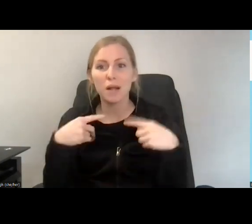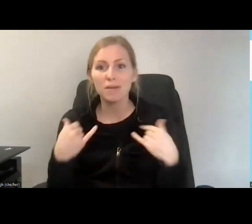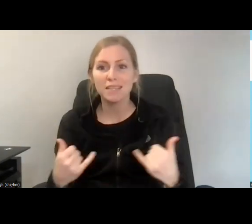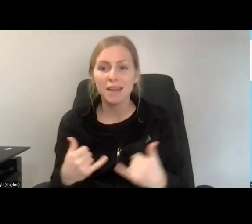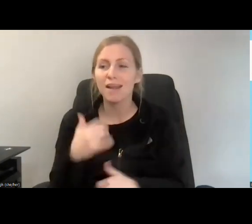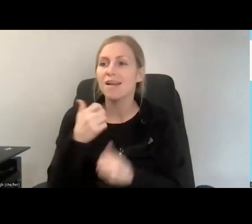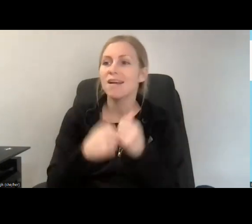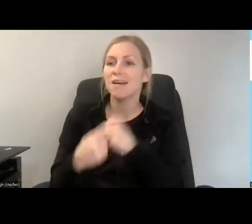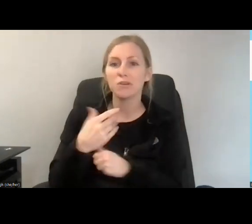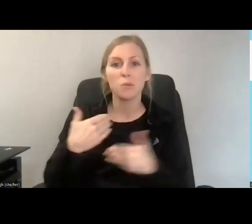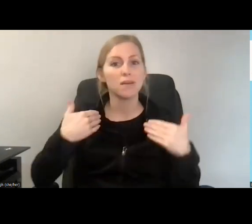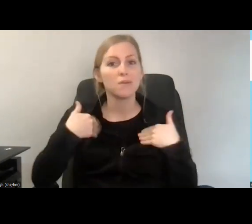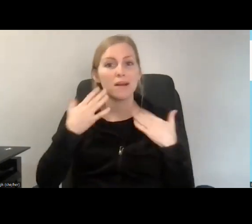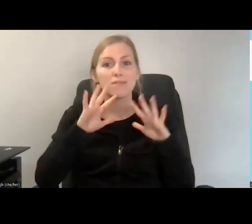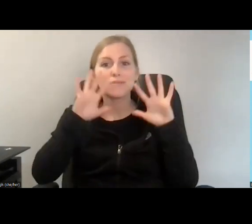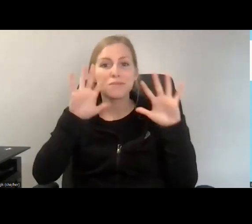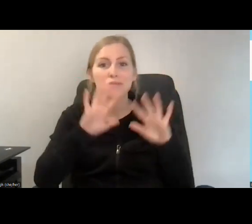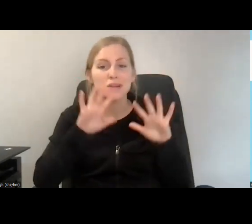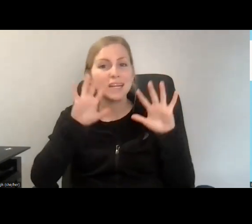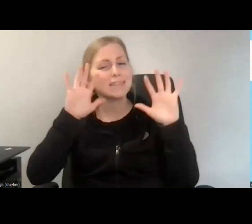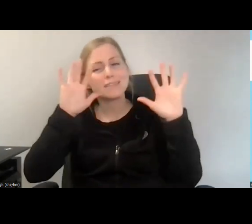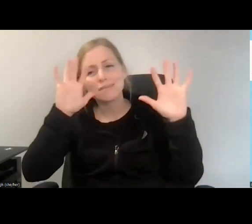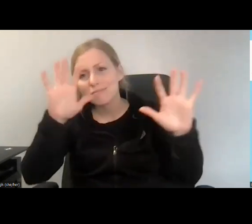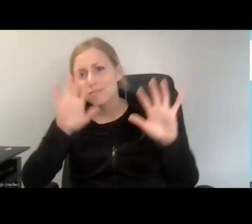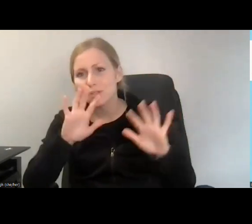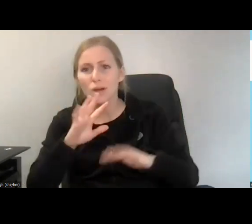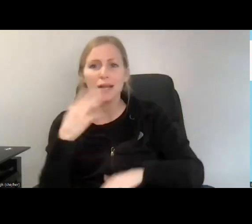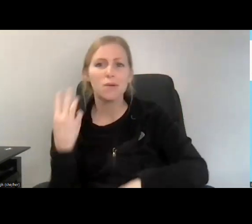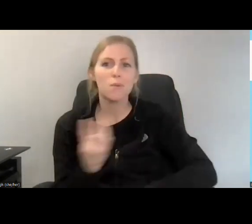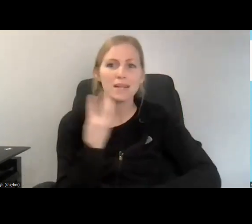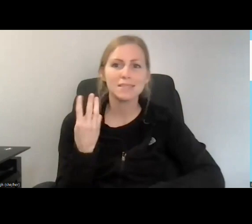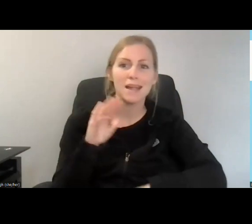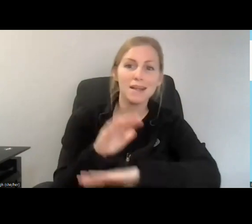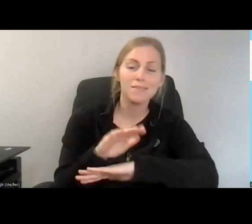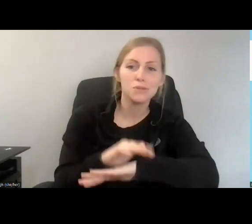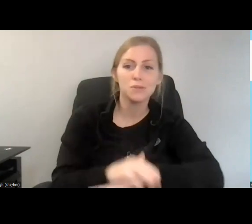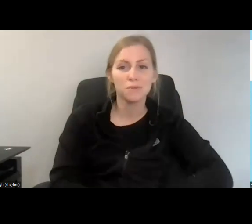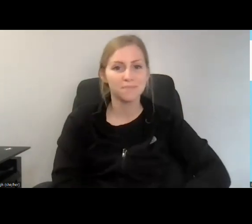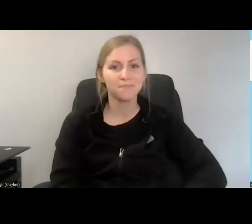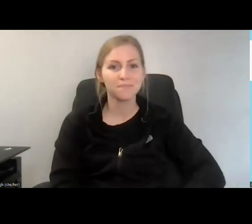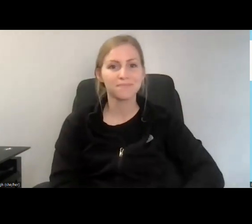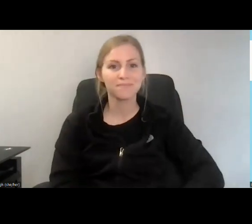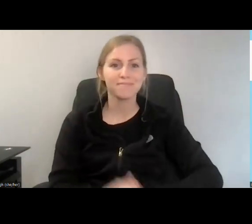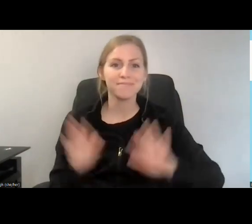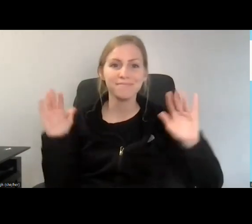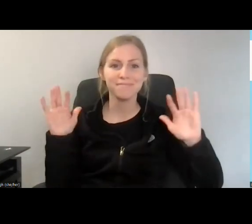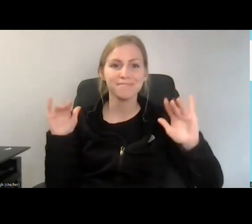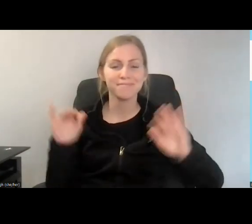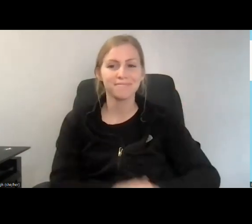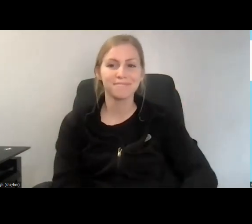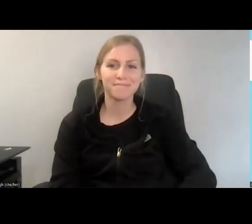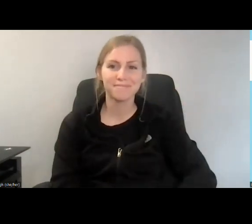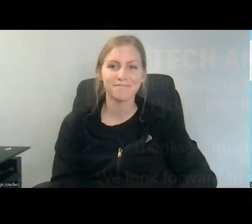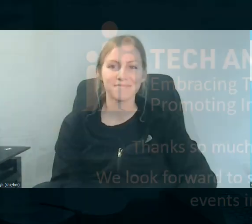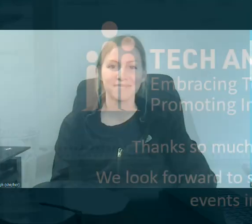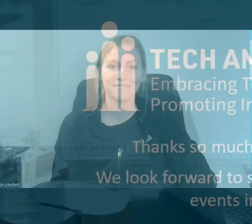have a wonderful, wonderful Wednesday afternoon. Bye, everyone.